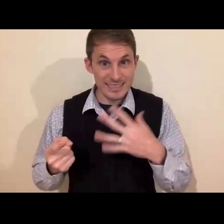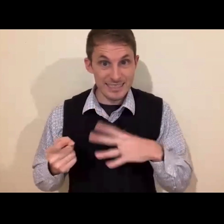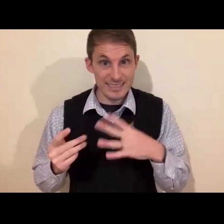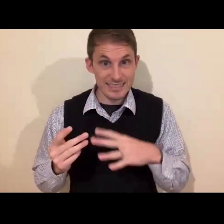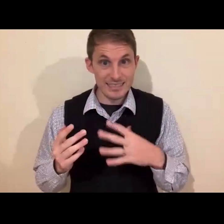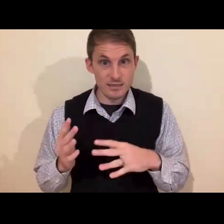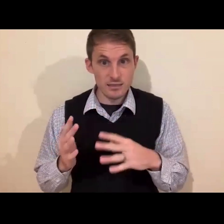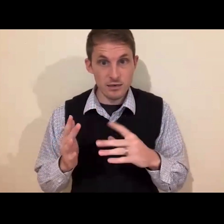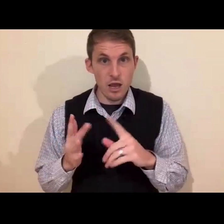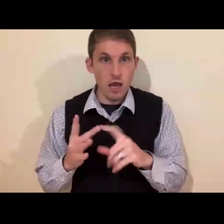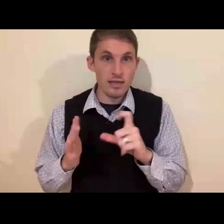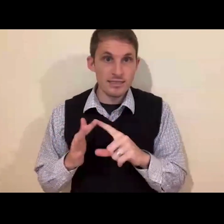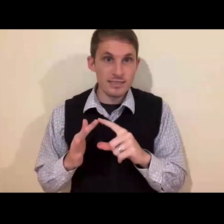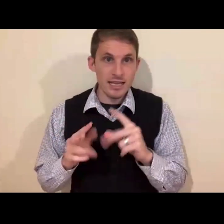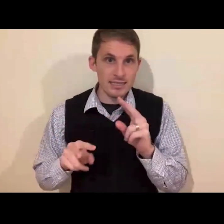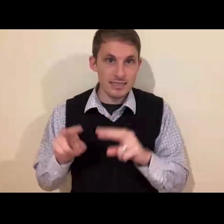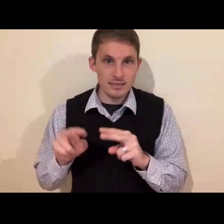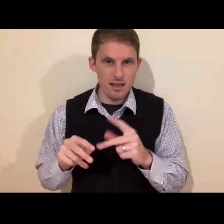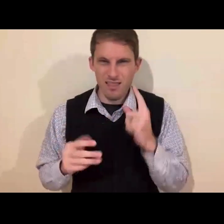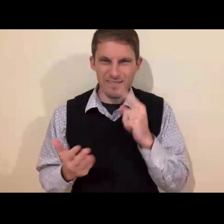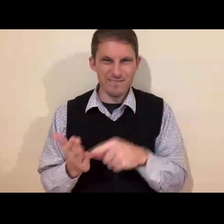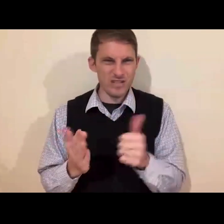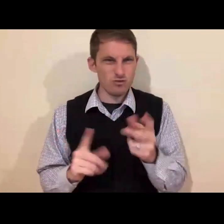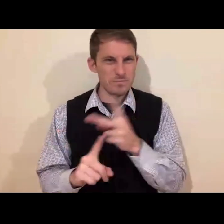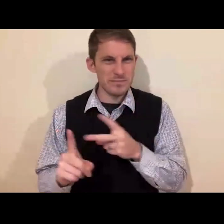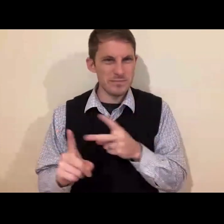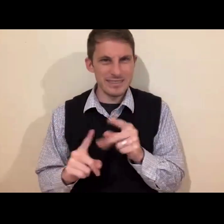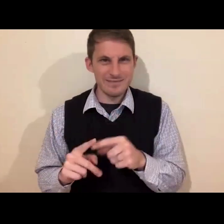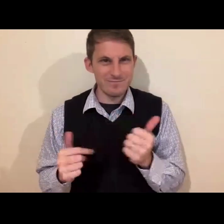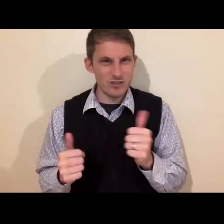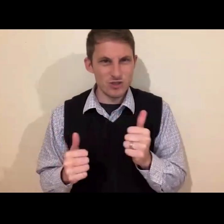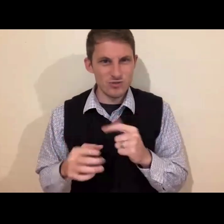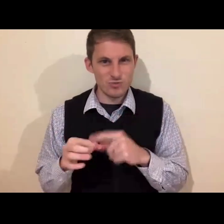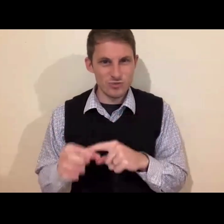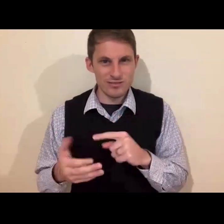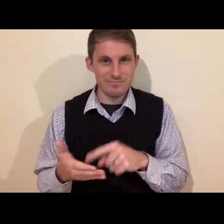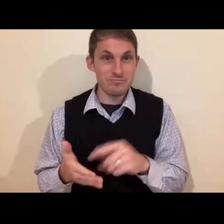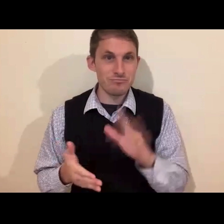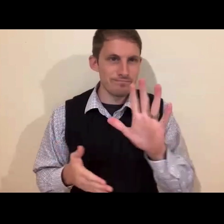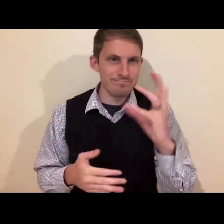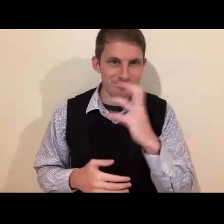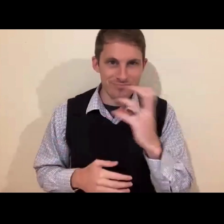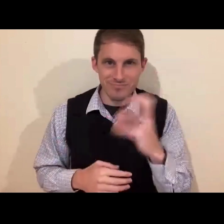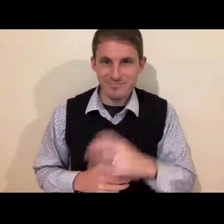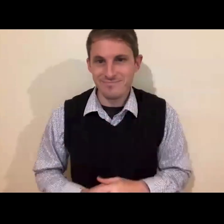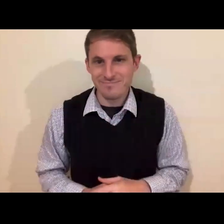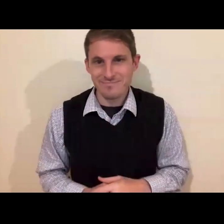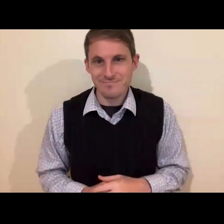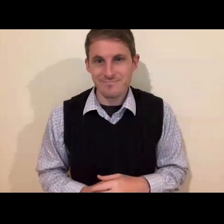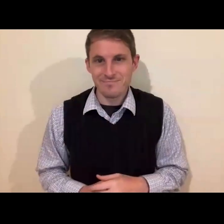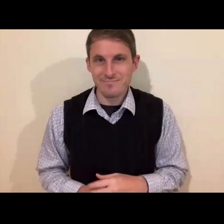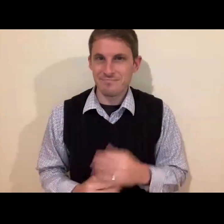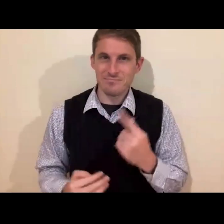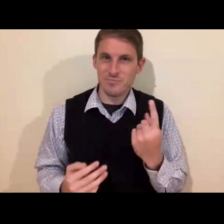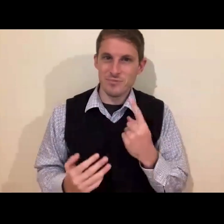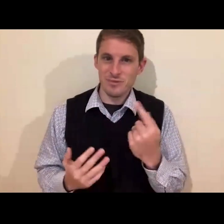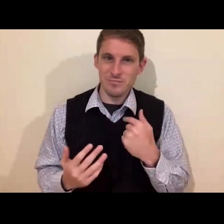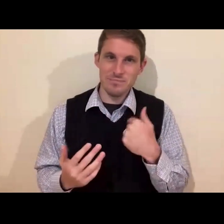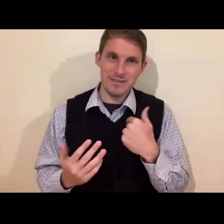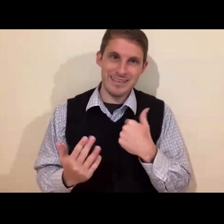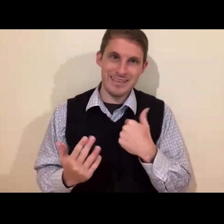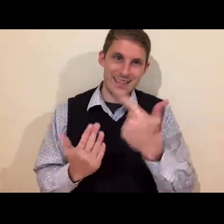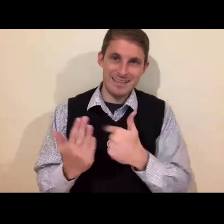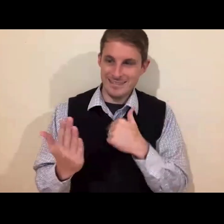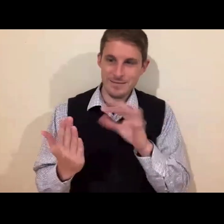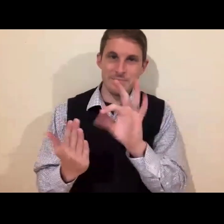be assessed? No, I already answered that. Yeah. Sorry, guys. Who's working with this list? It's